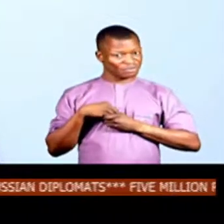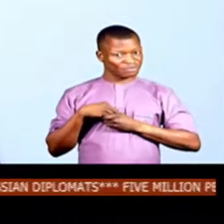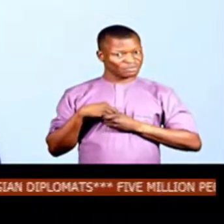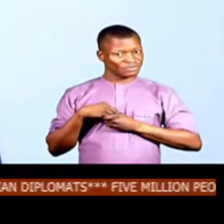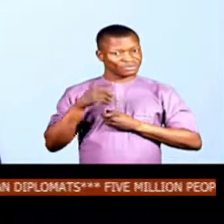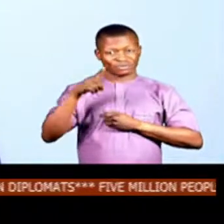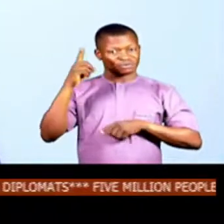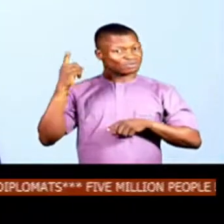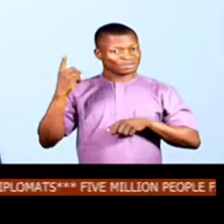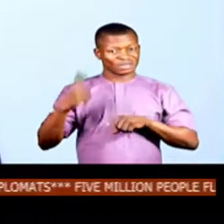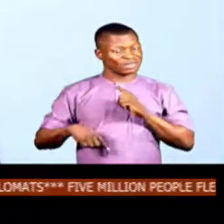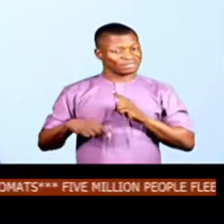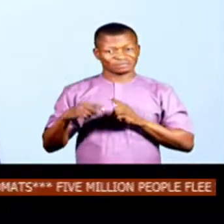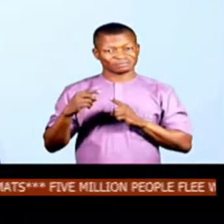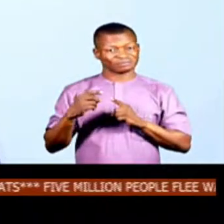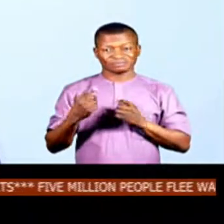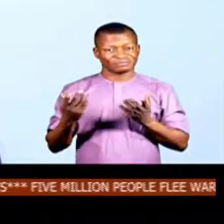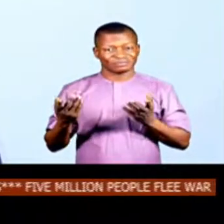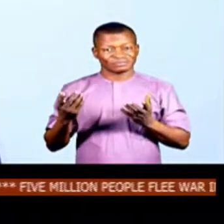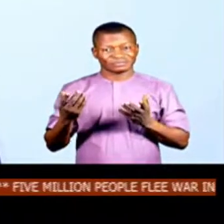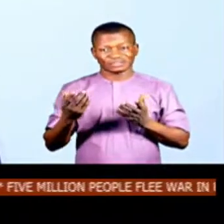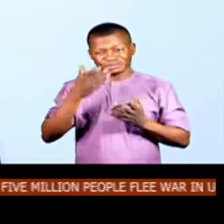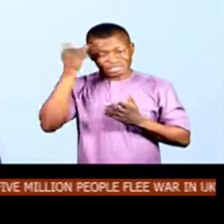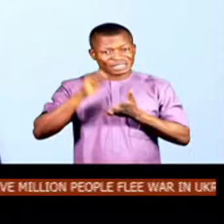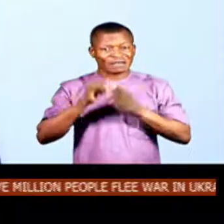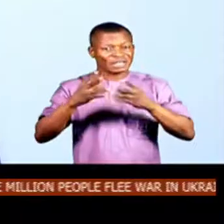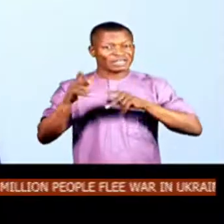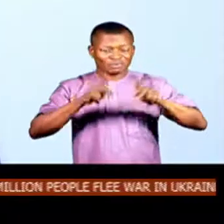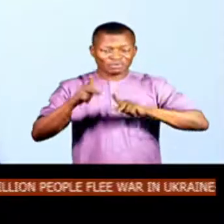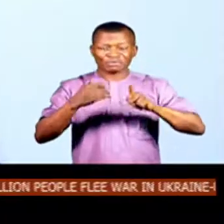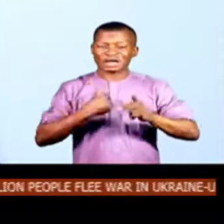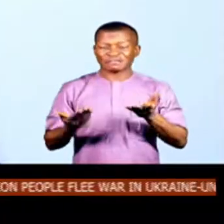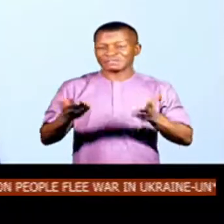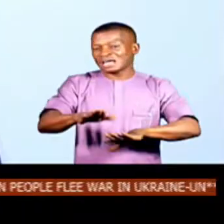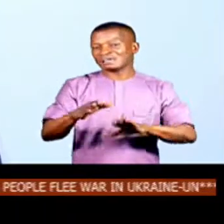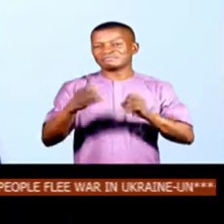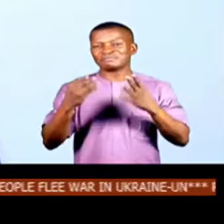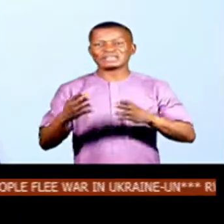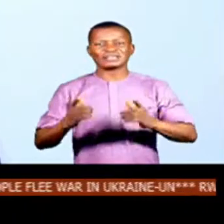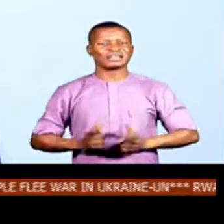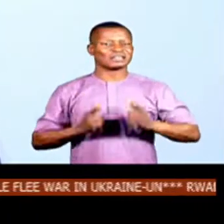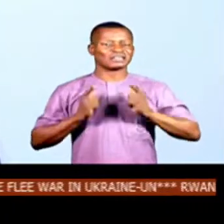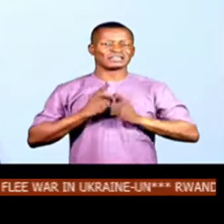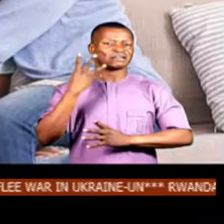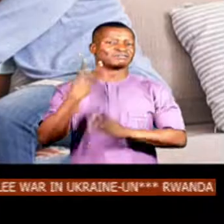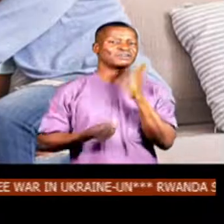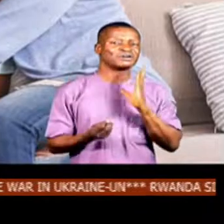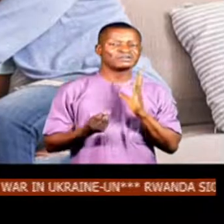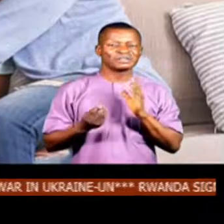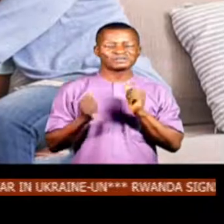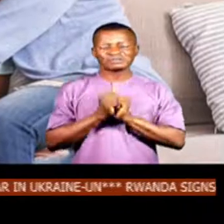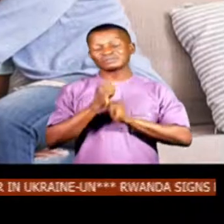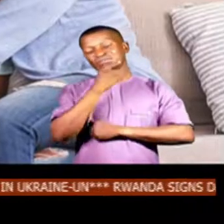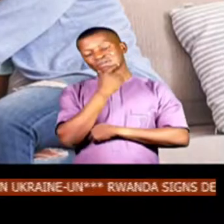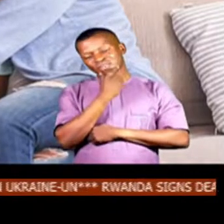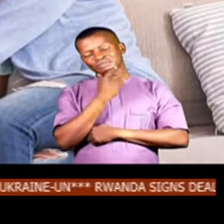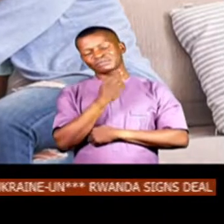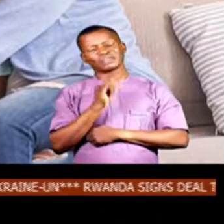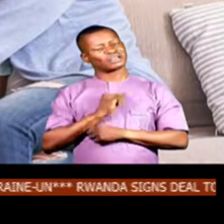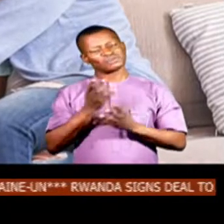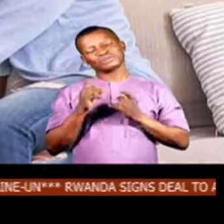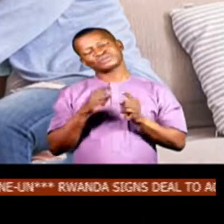take away the fact that a lot have died, a lot of lives have been lost in the guise